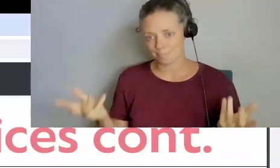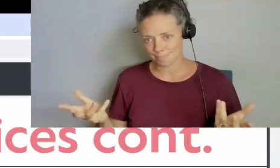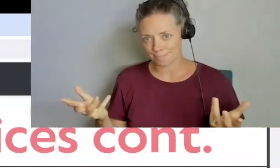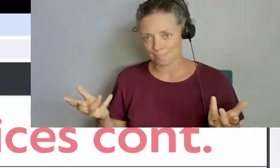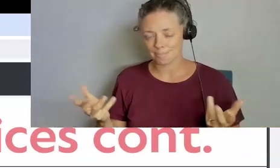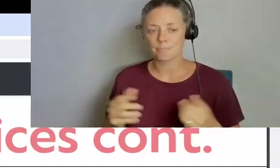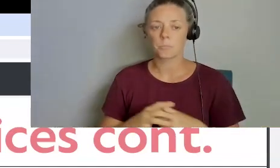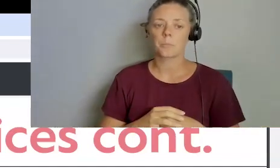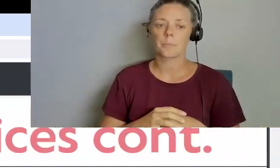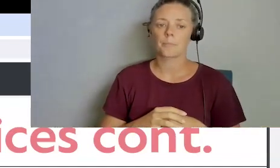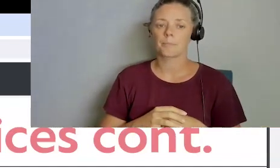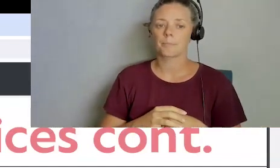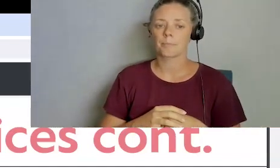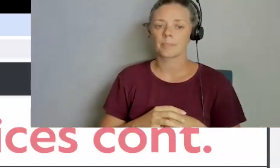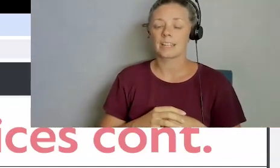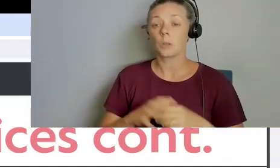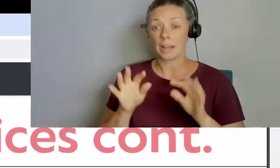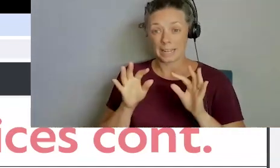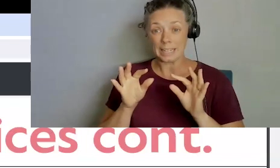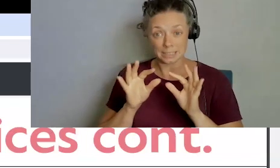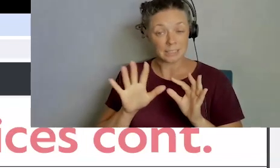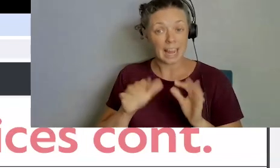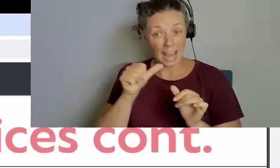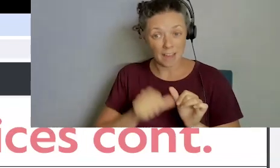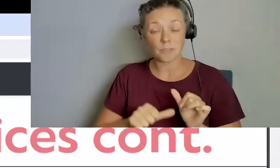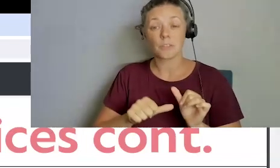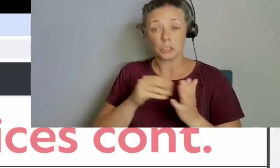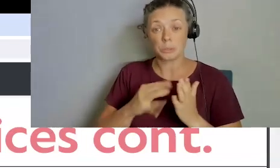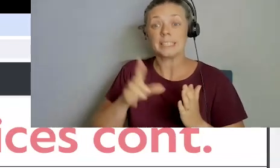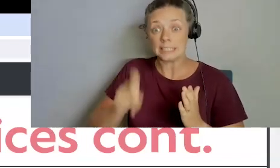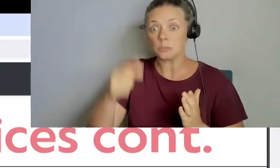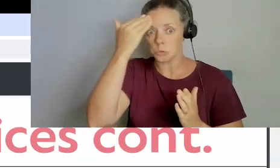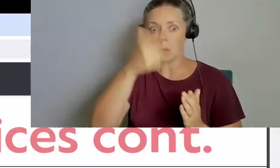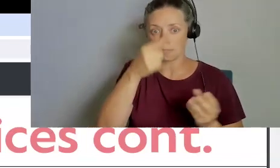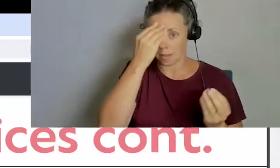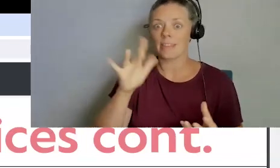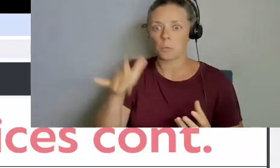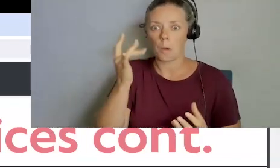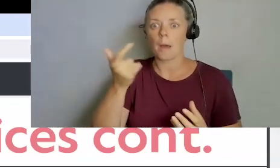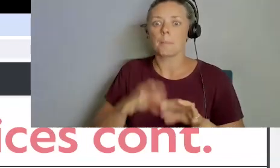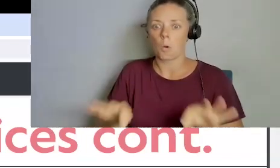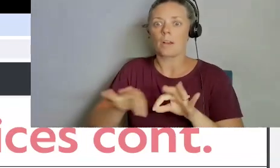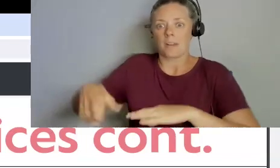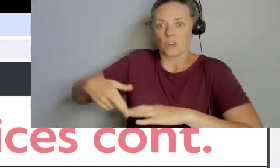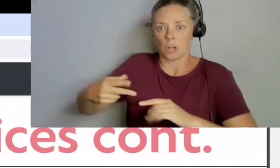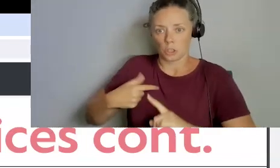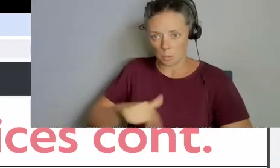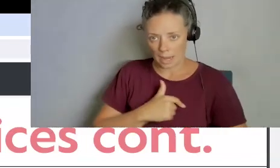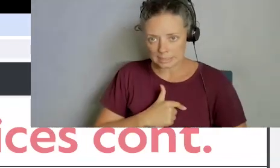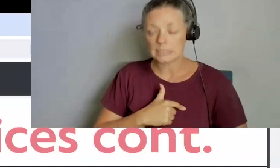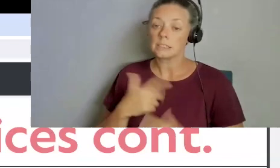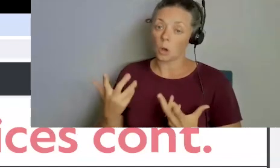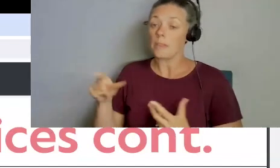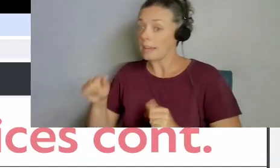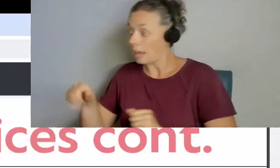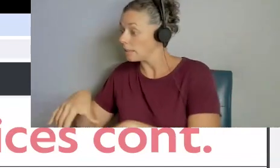is important that they are referred to us. But they can complete that additional year that they're missing at the adult school. Or